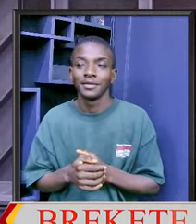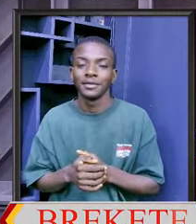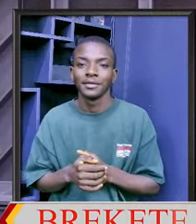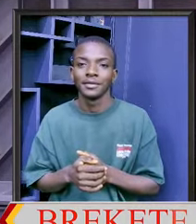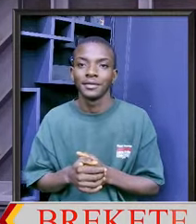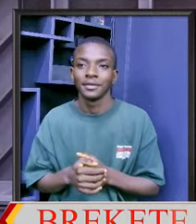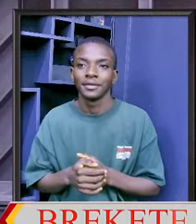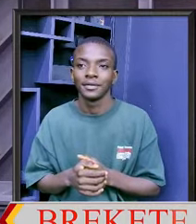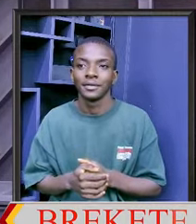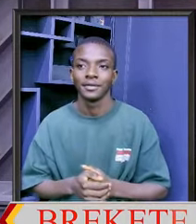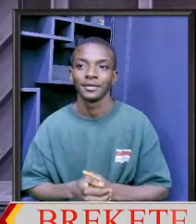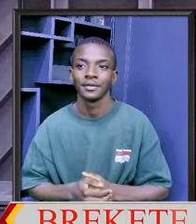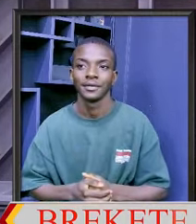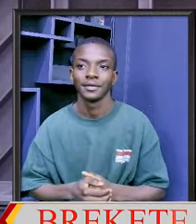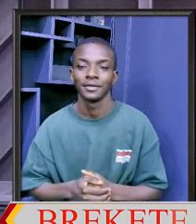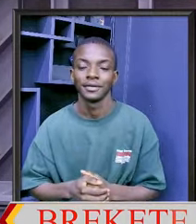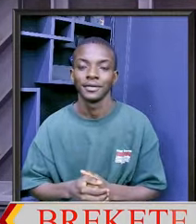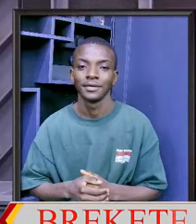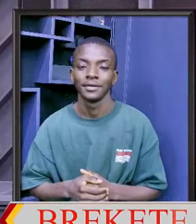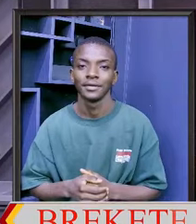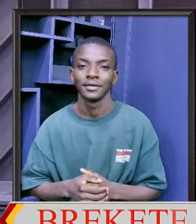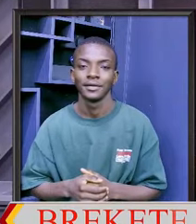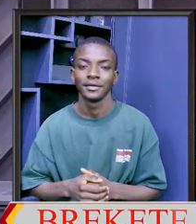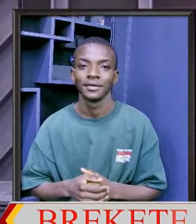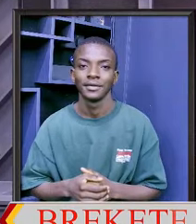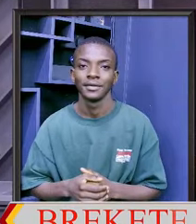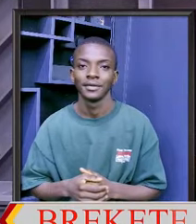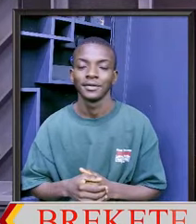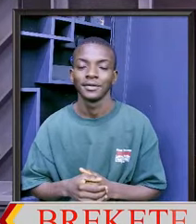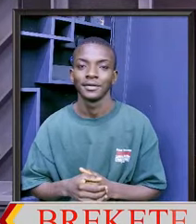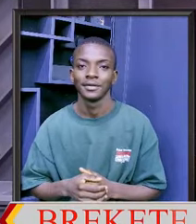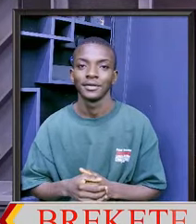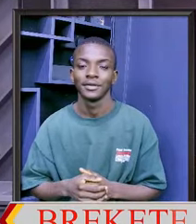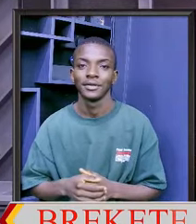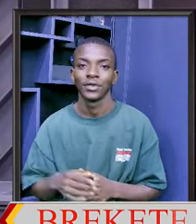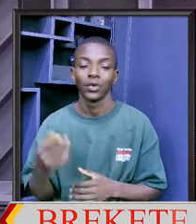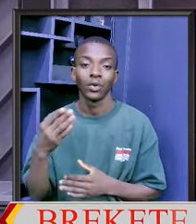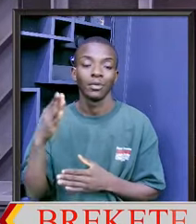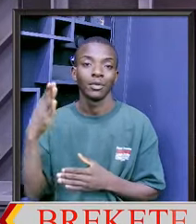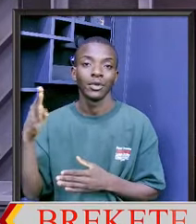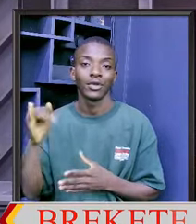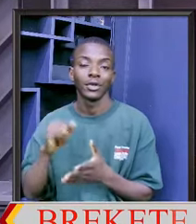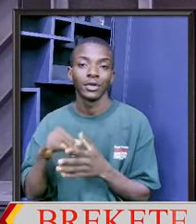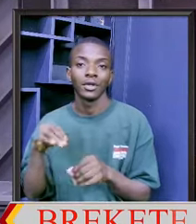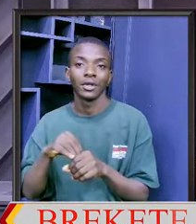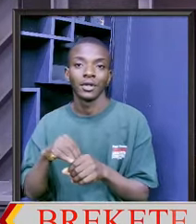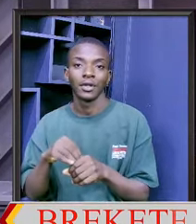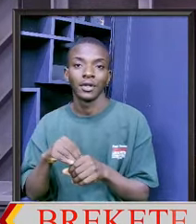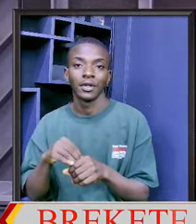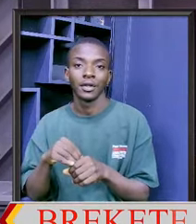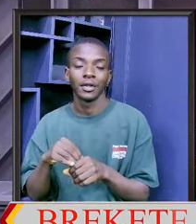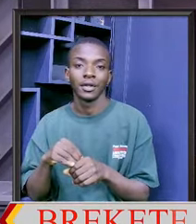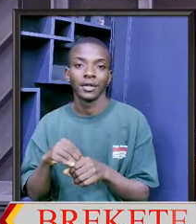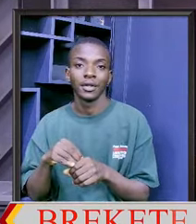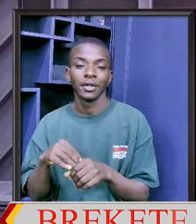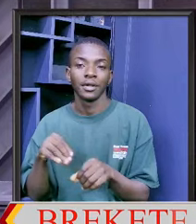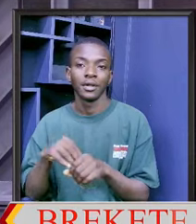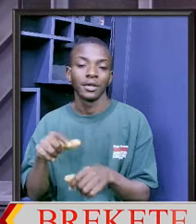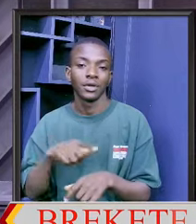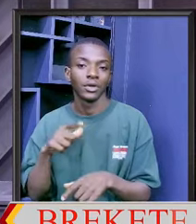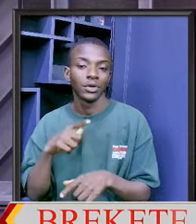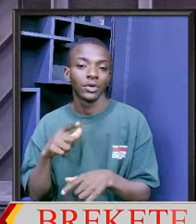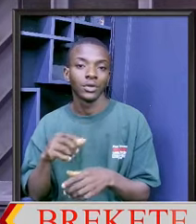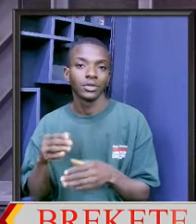cry. Because she never she shit before. 1 billionaire a day for good Lagos, morning. Now she to the park. Hello, good